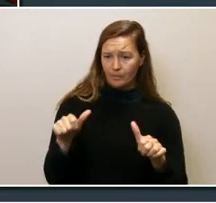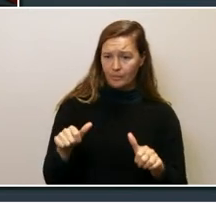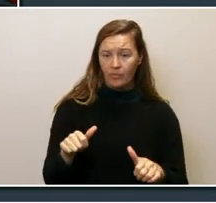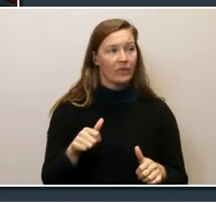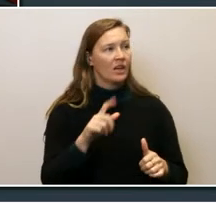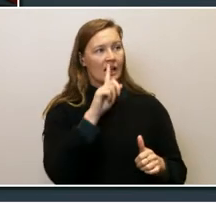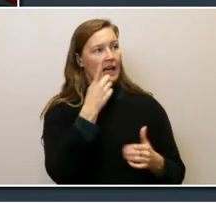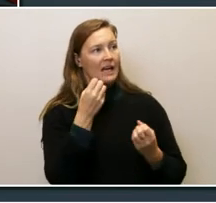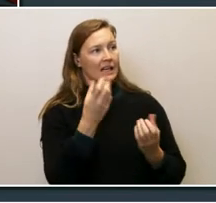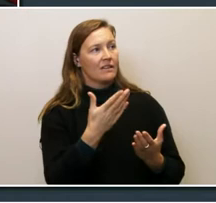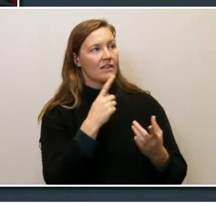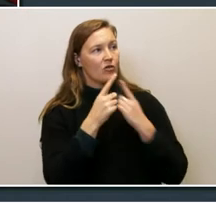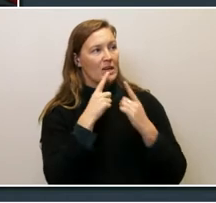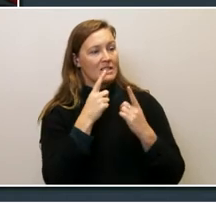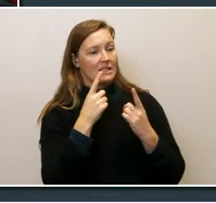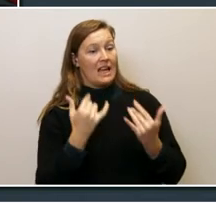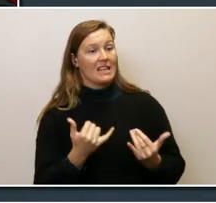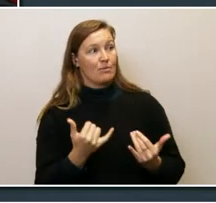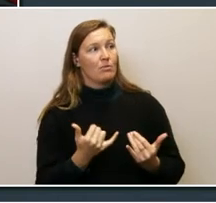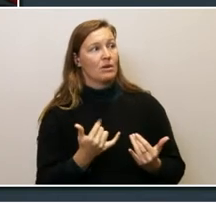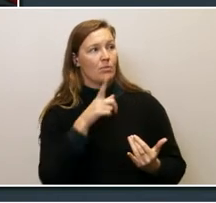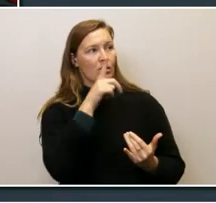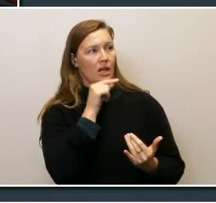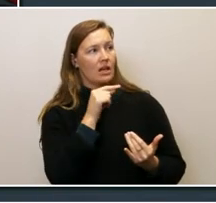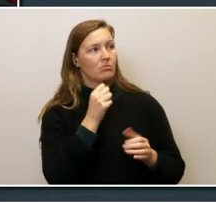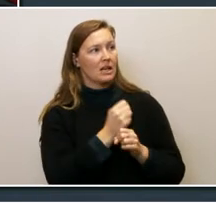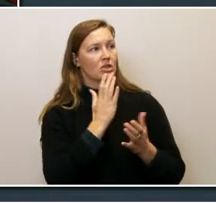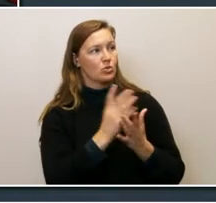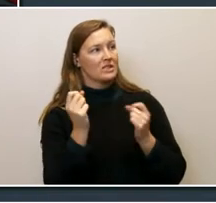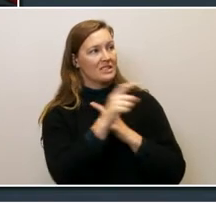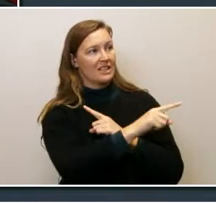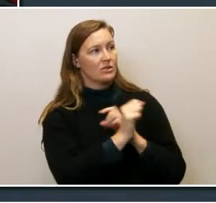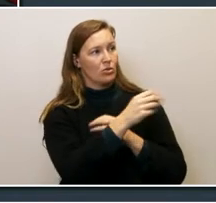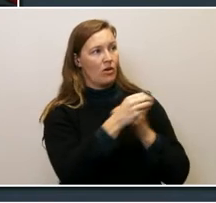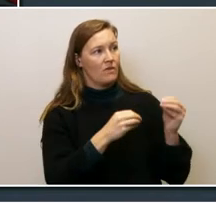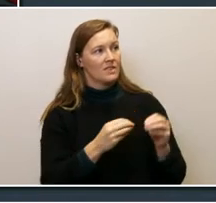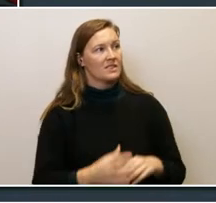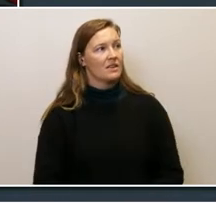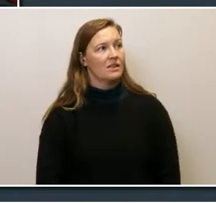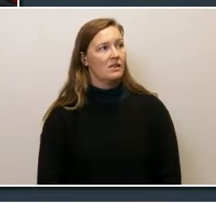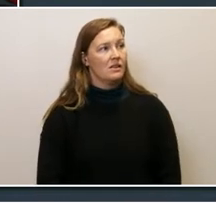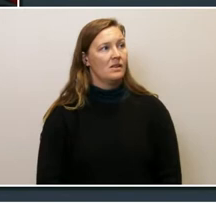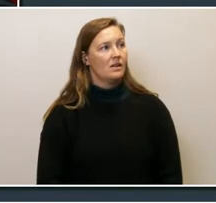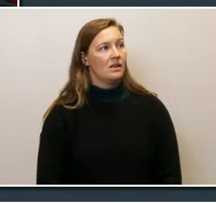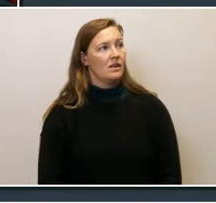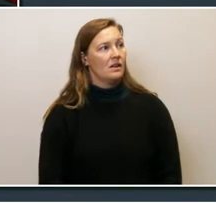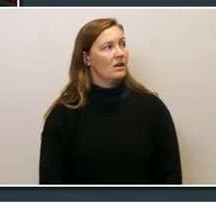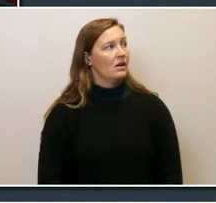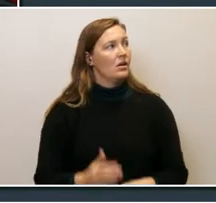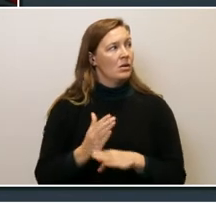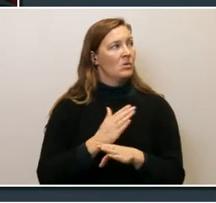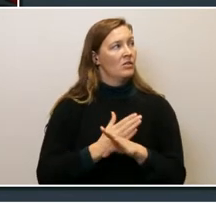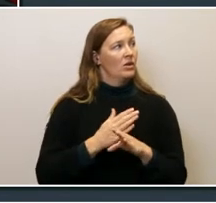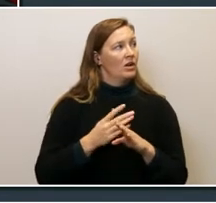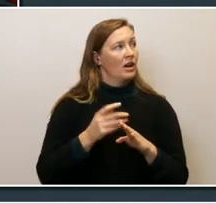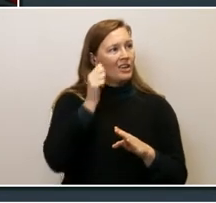So when will that be undertaken? I can't give you that information right now, and we can certainly ensure that gets sent through to your office. Okay, but before